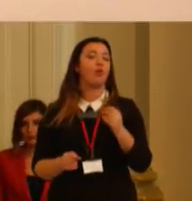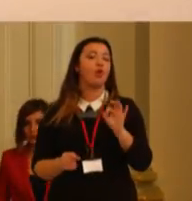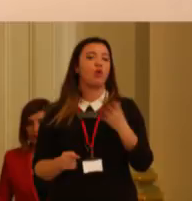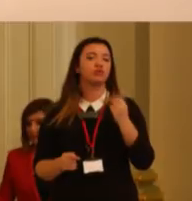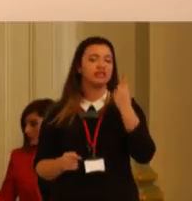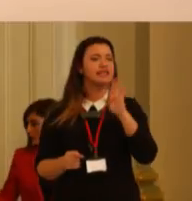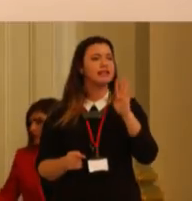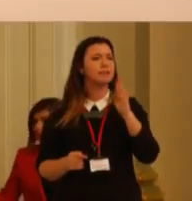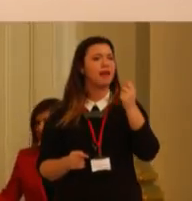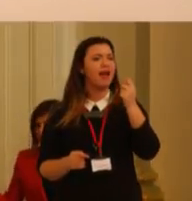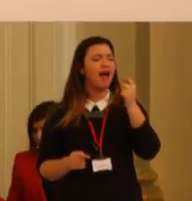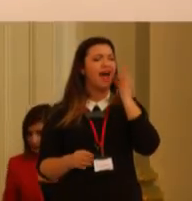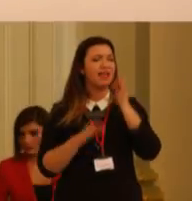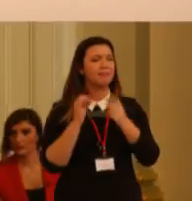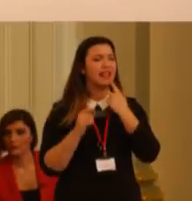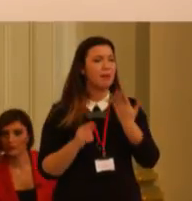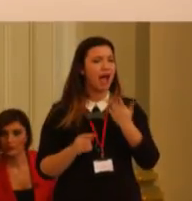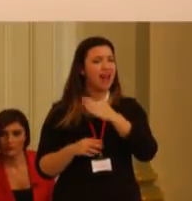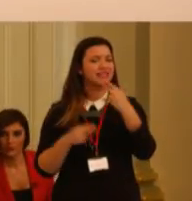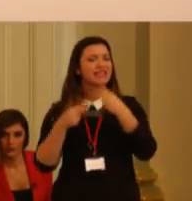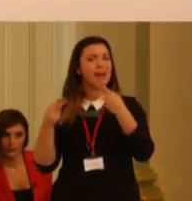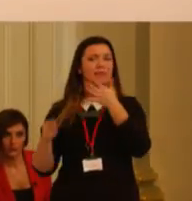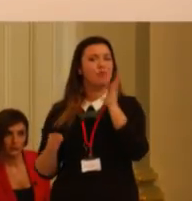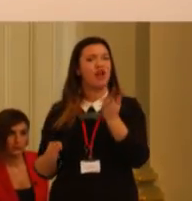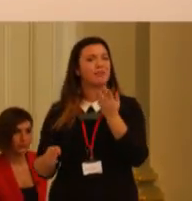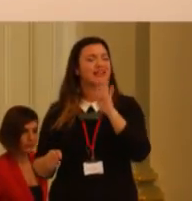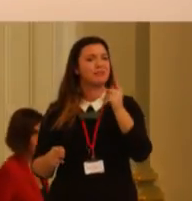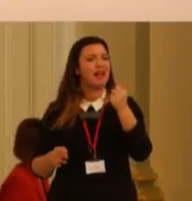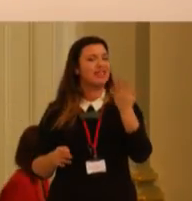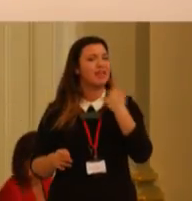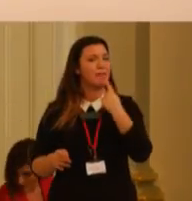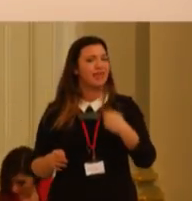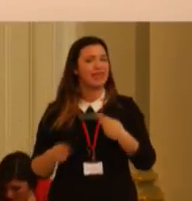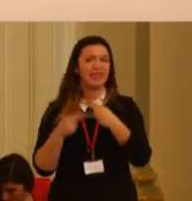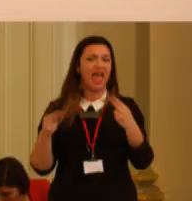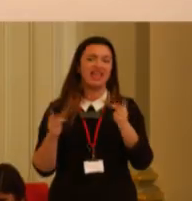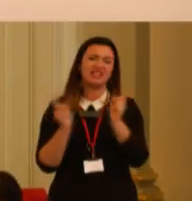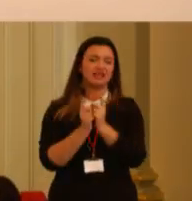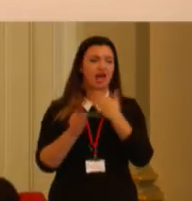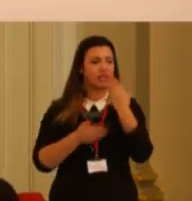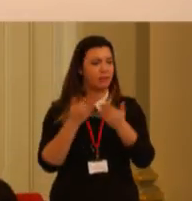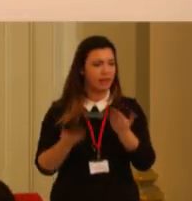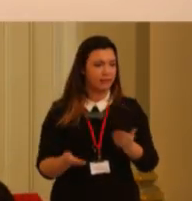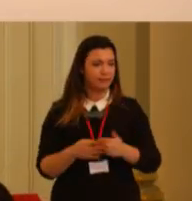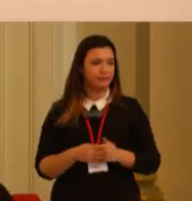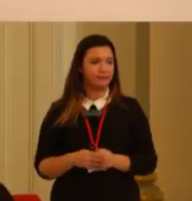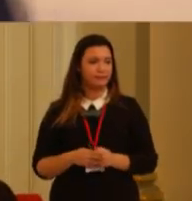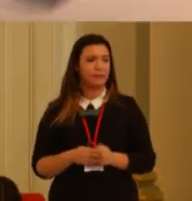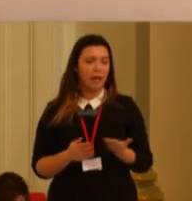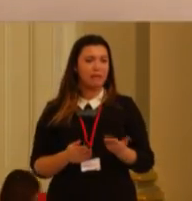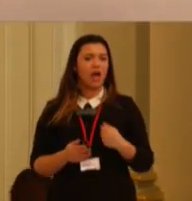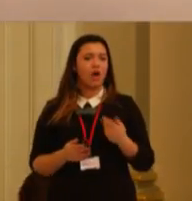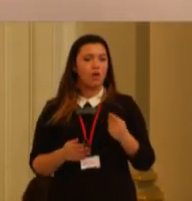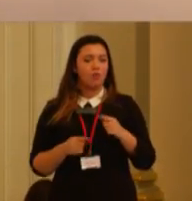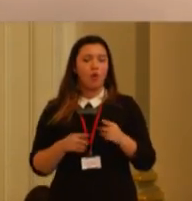forefront. When I said this man worth of 40 liras, not all of you would know the story. Let me tell you what